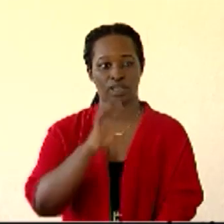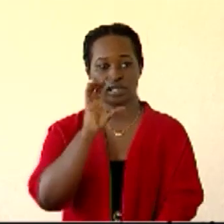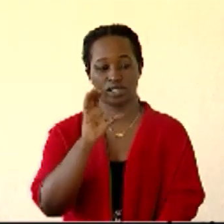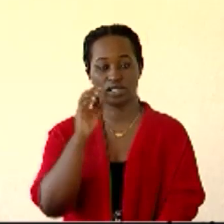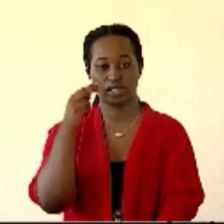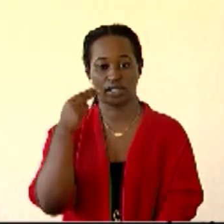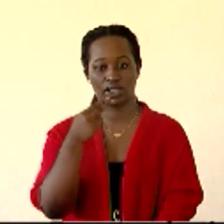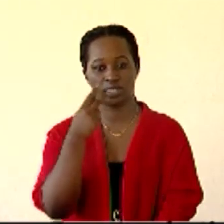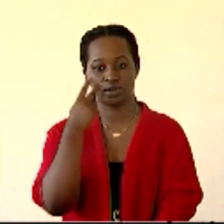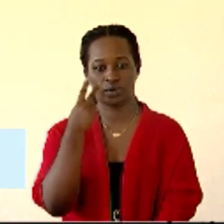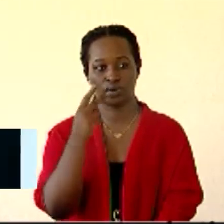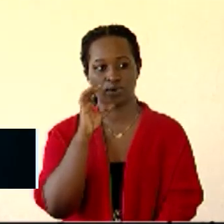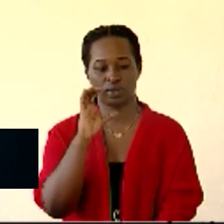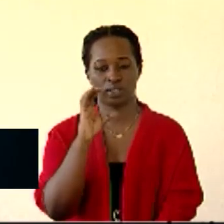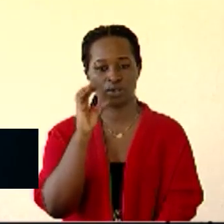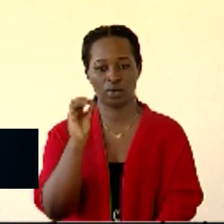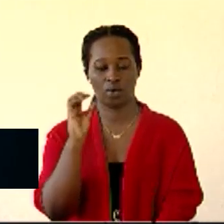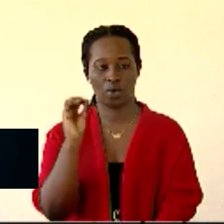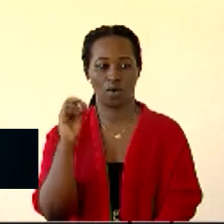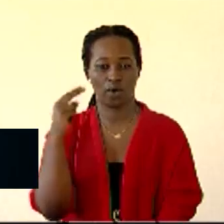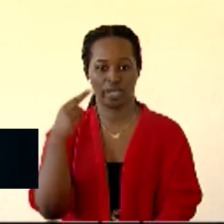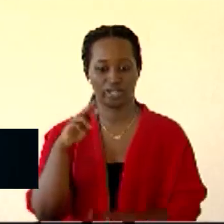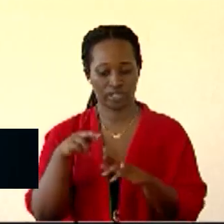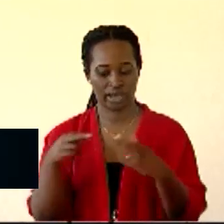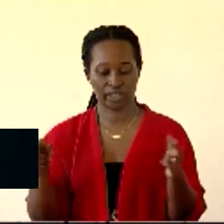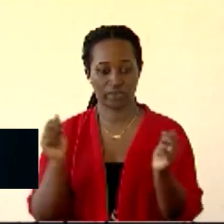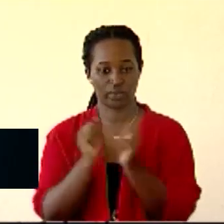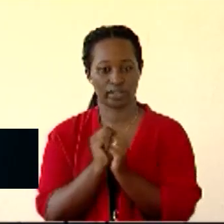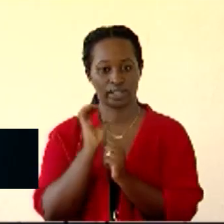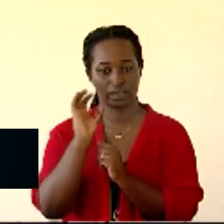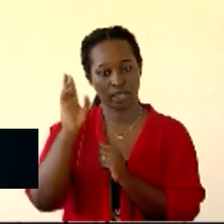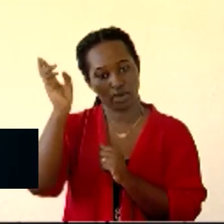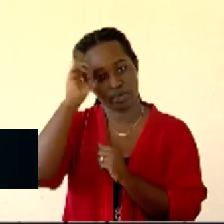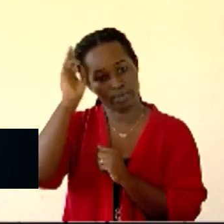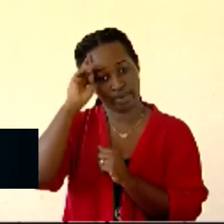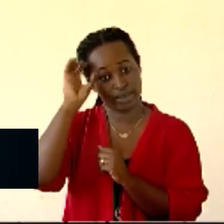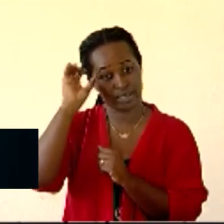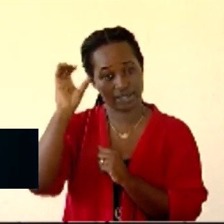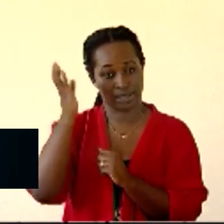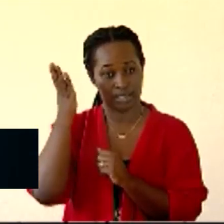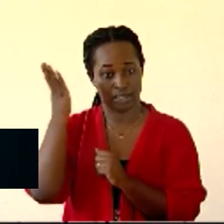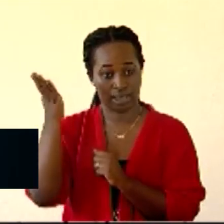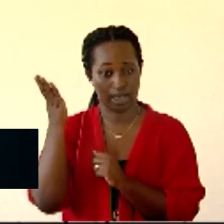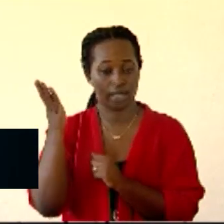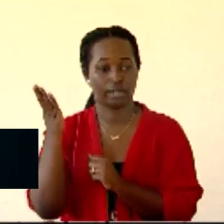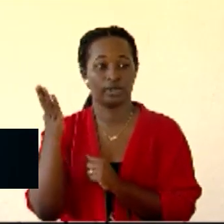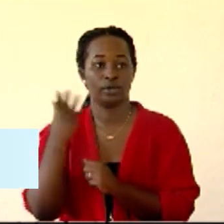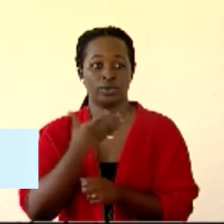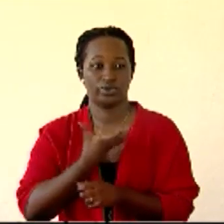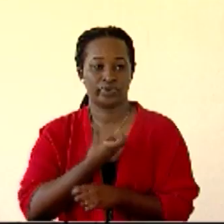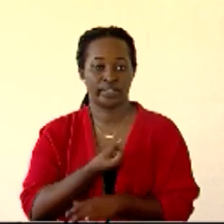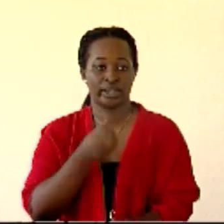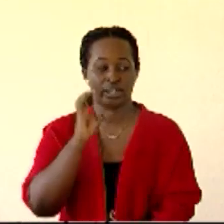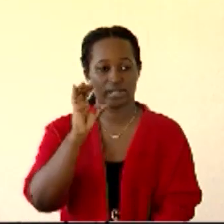COOH, it is reacting with compound C. C is given. Remember, we have seen C as this. This is an alcohol. So we